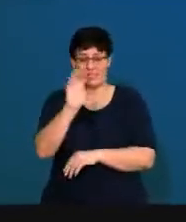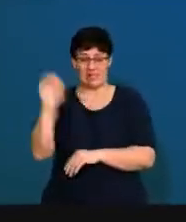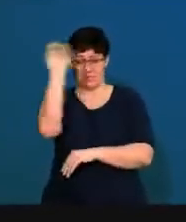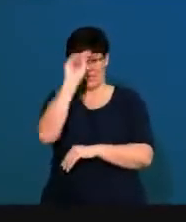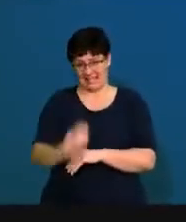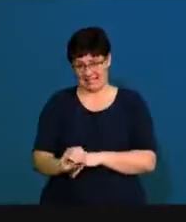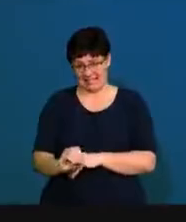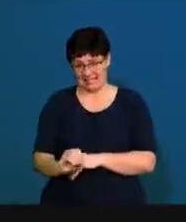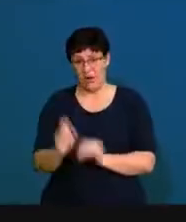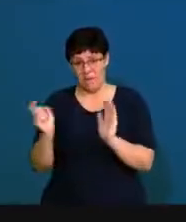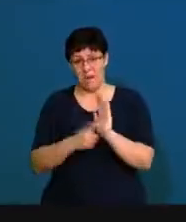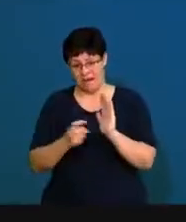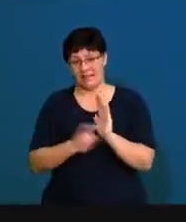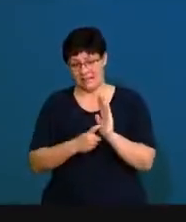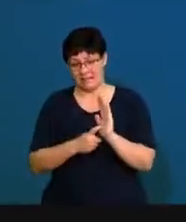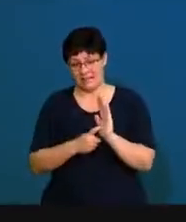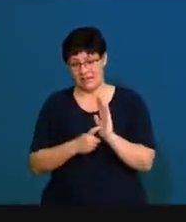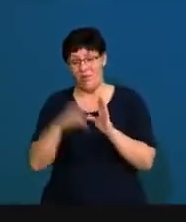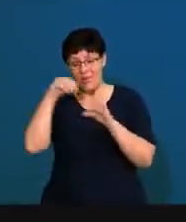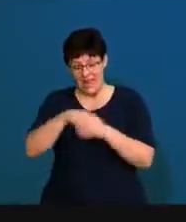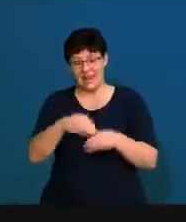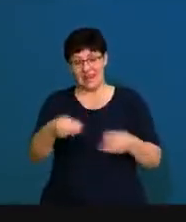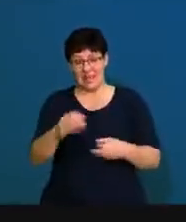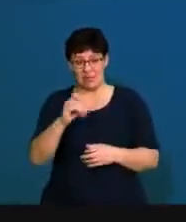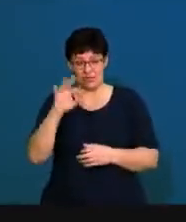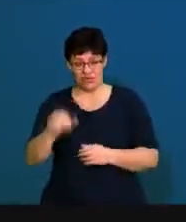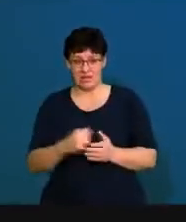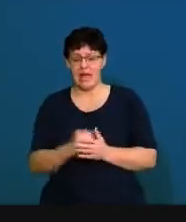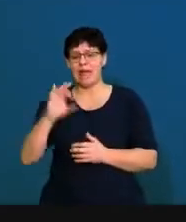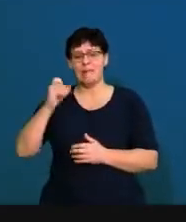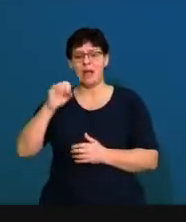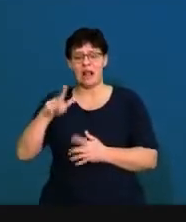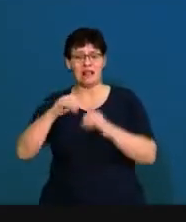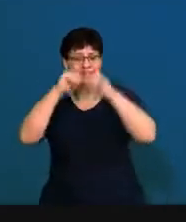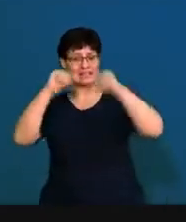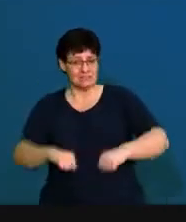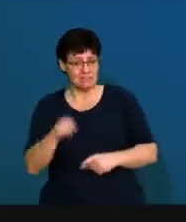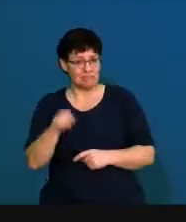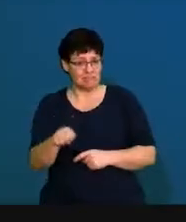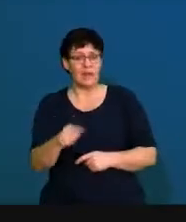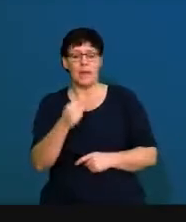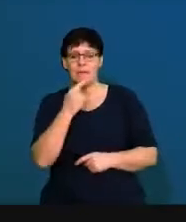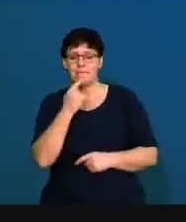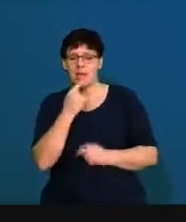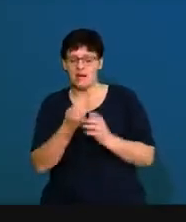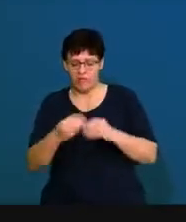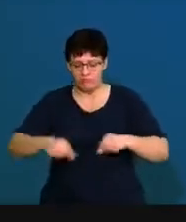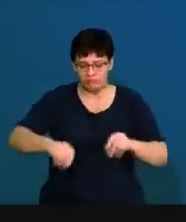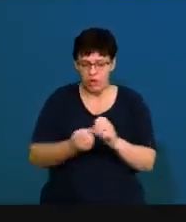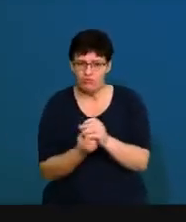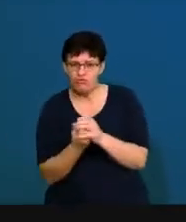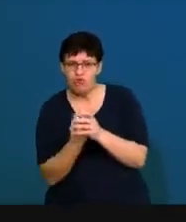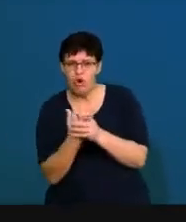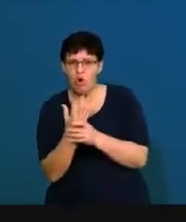total marks in the chemistry paper. And then chemical systems, here we're actually talking about fertilizers, okay?